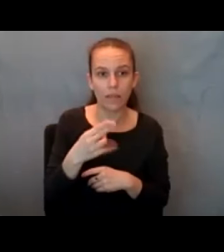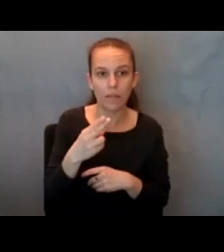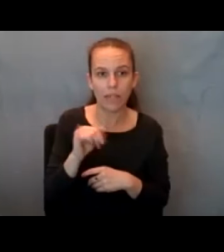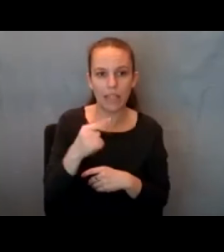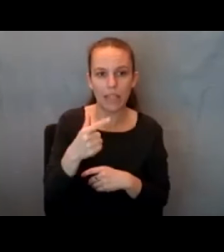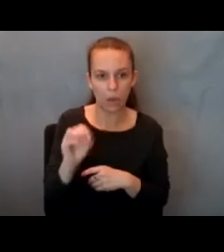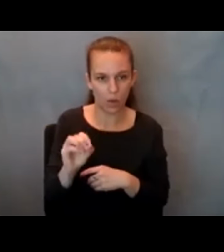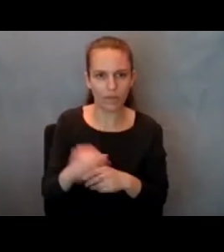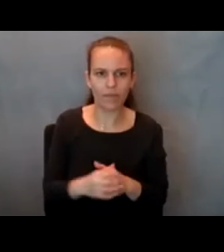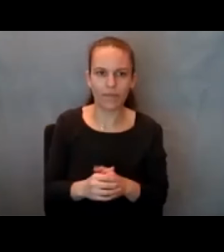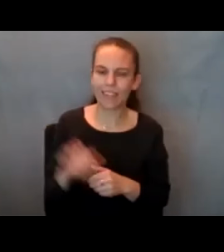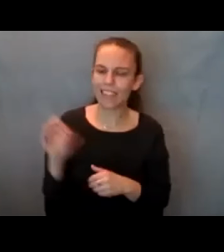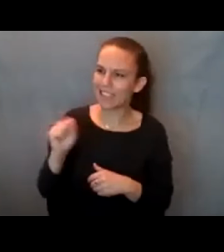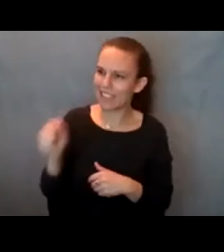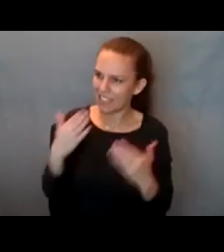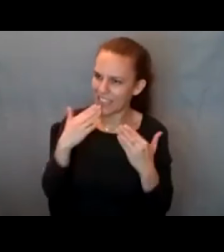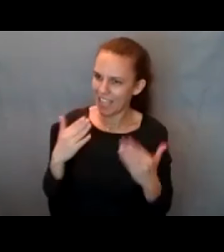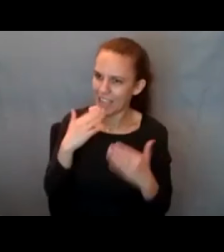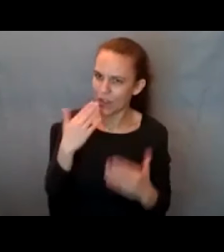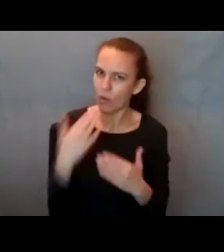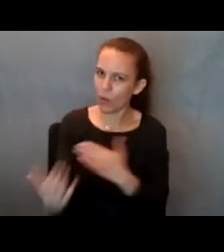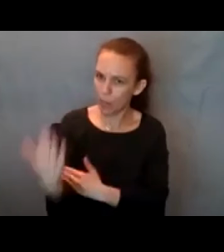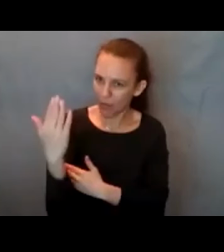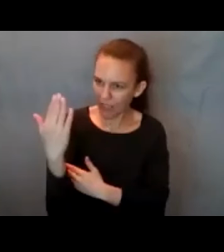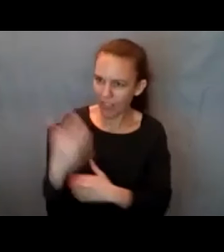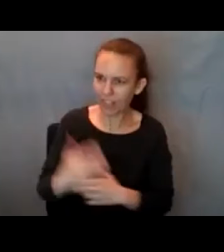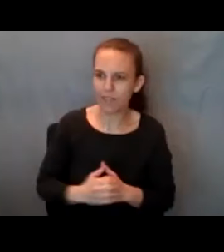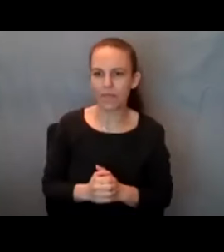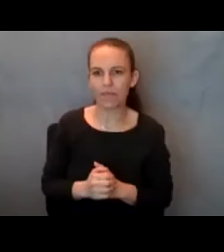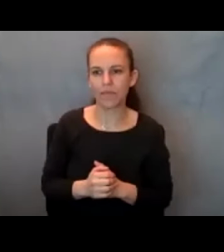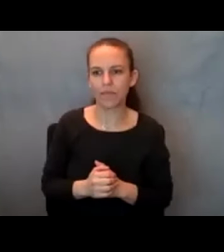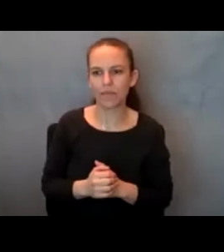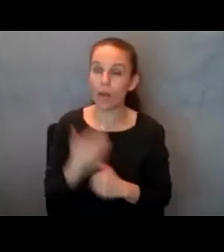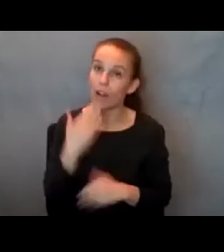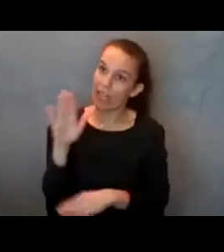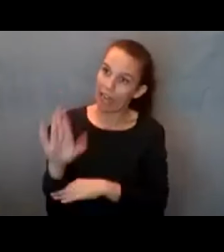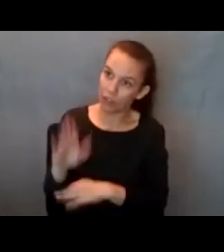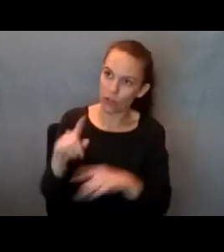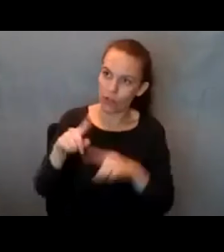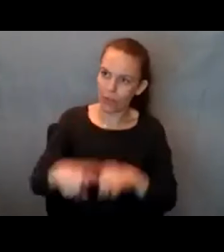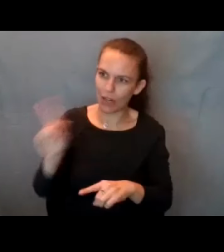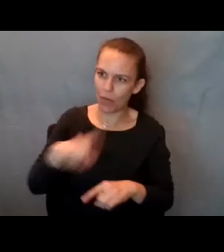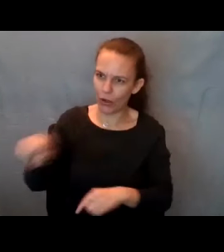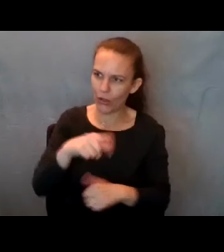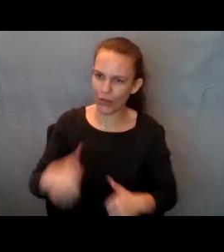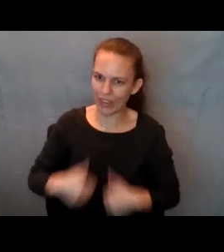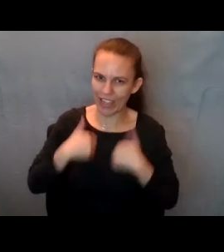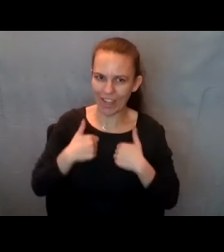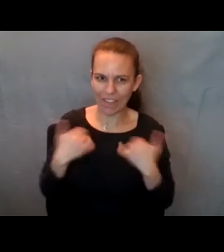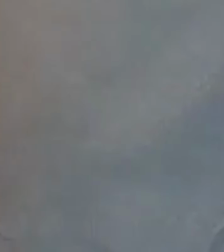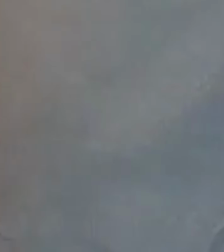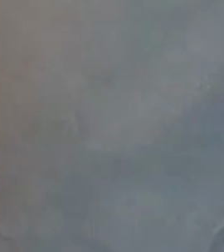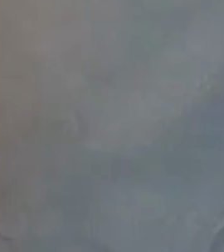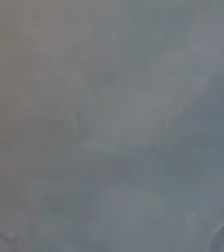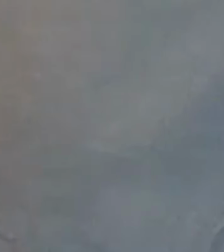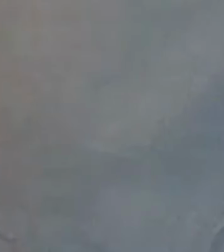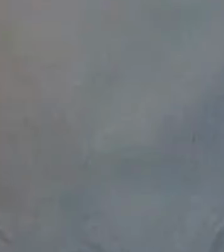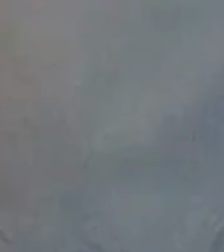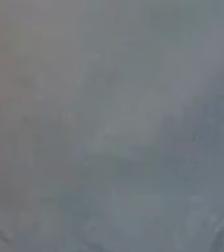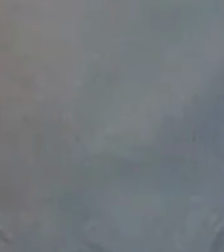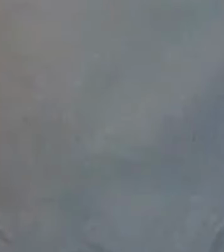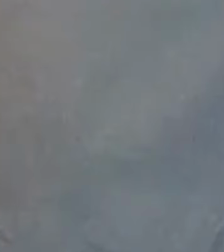Yes, thank you. Good morning, good afternoon, depending on where you are following this webinar. My